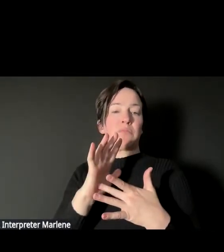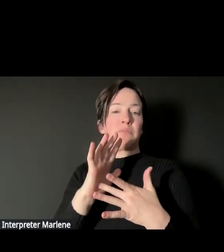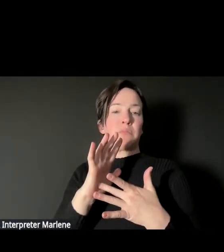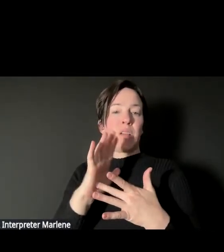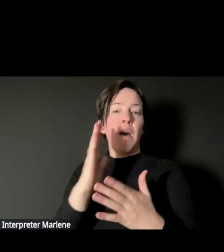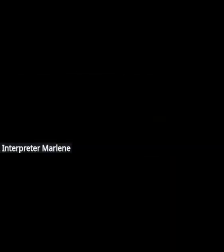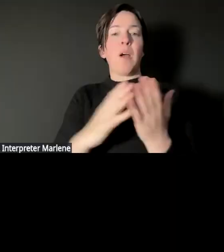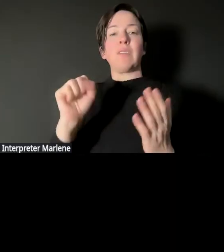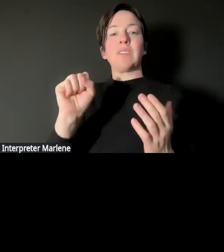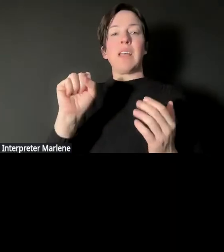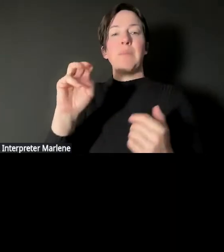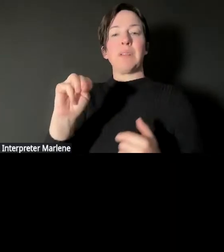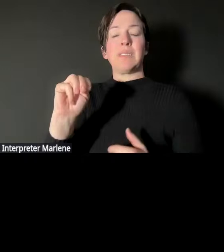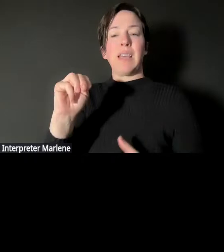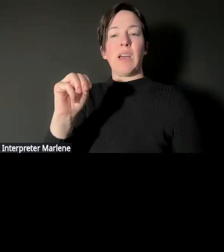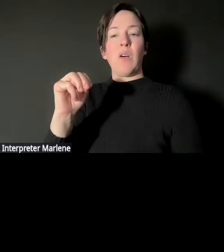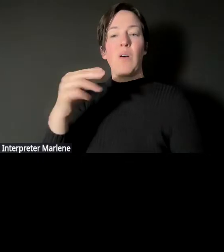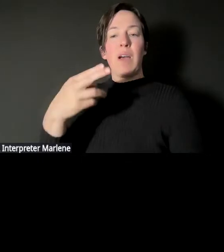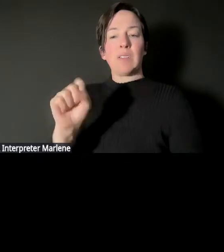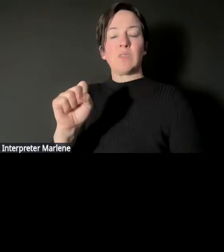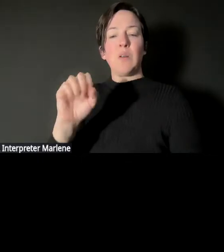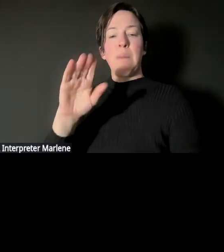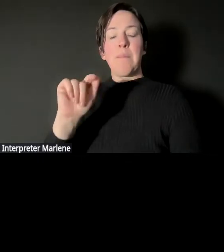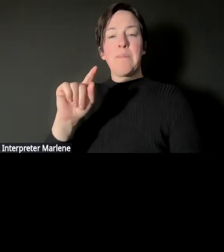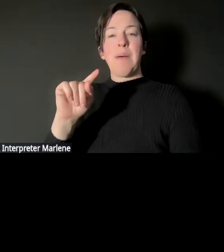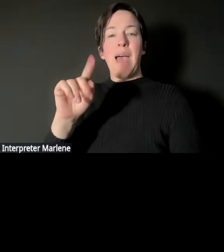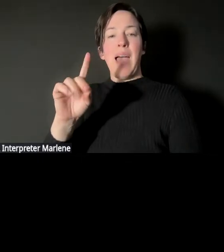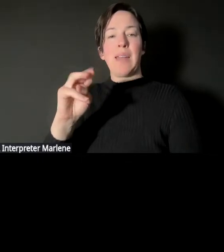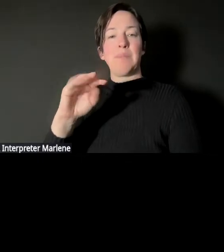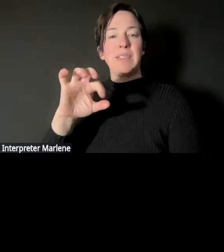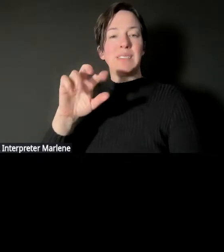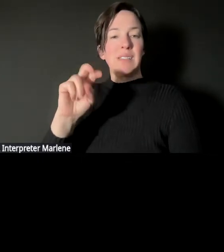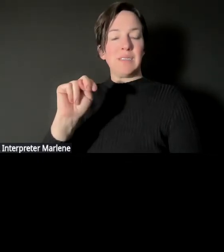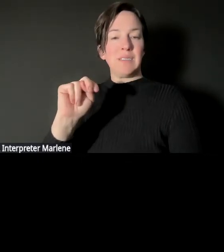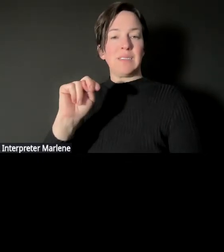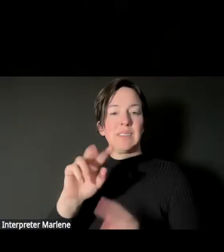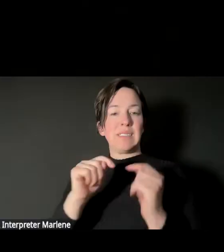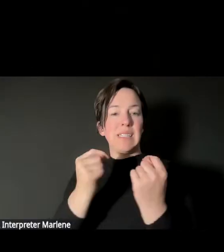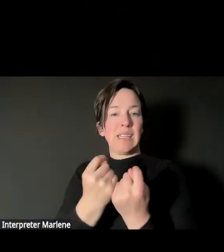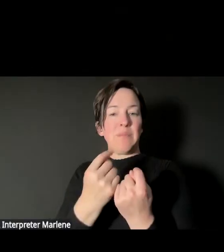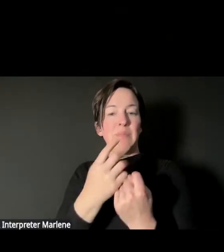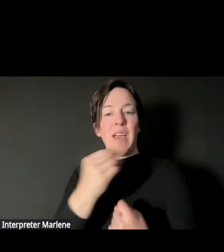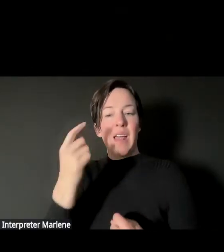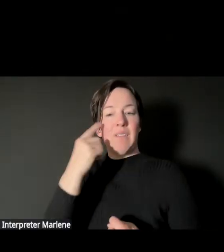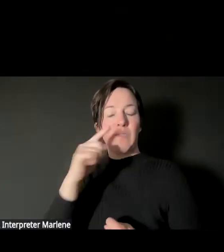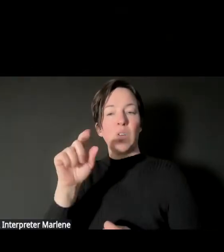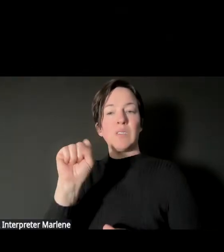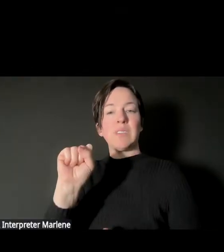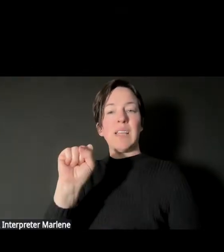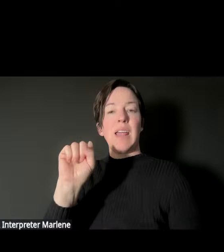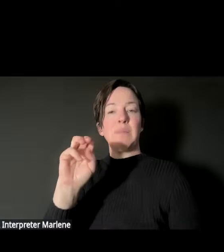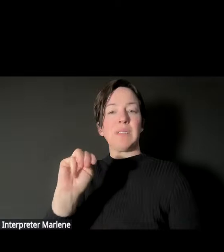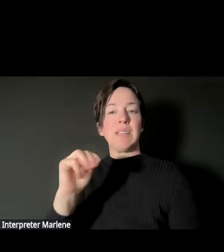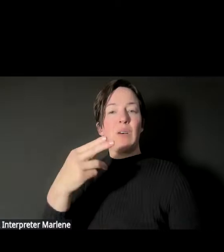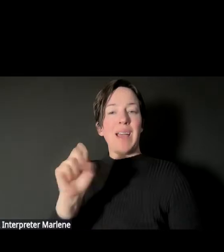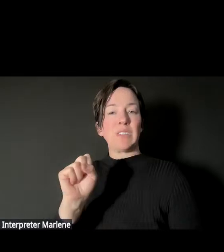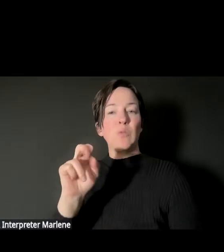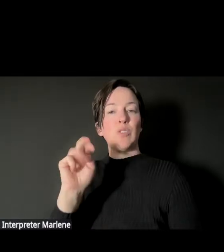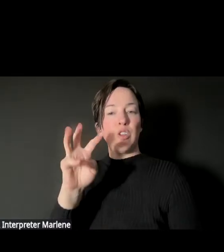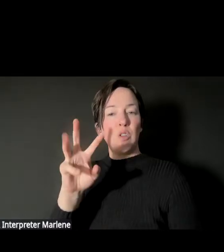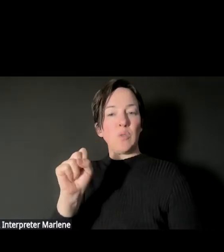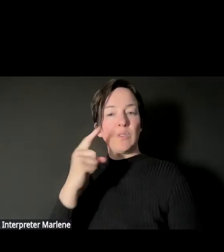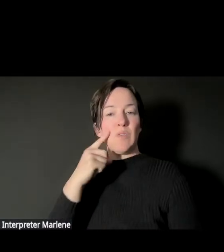San Mateo High badminton team, French club, data science. And for San Mateo High School news for